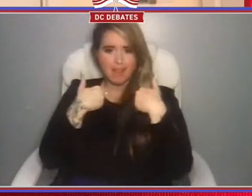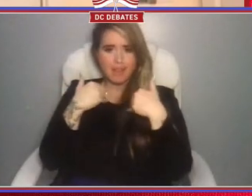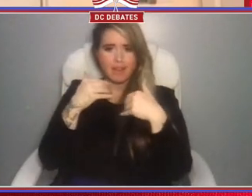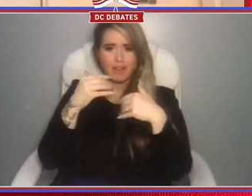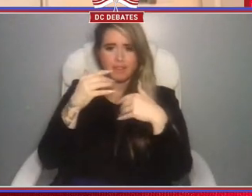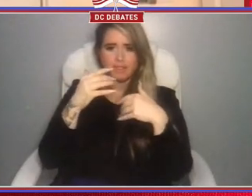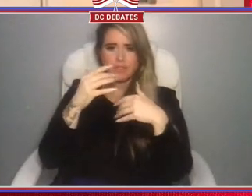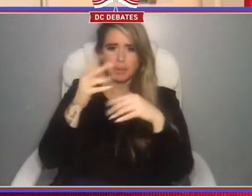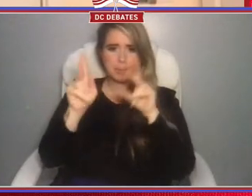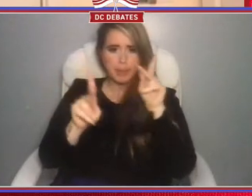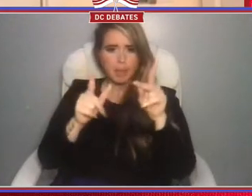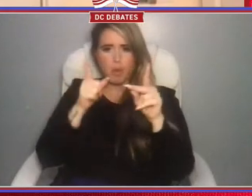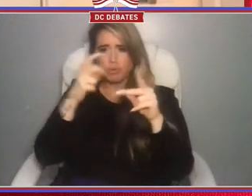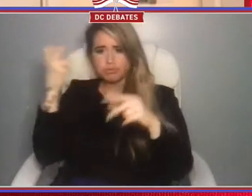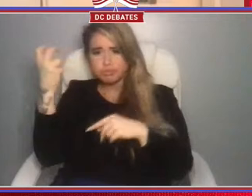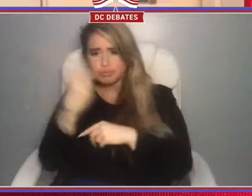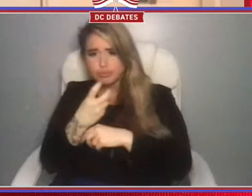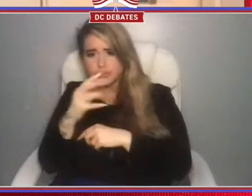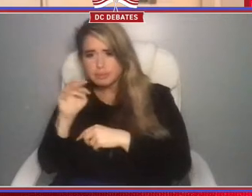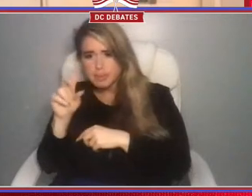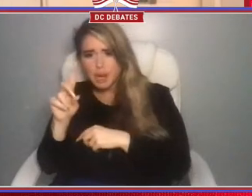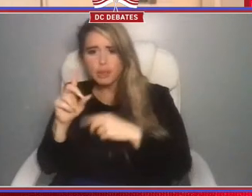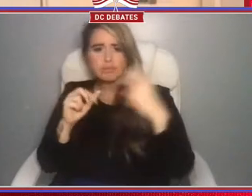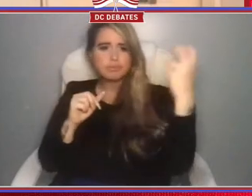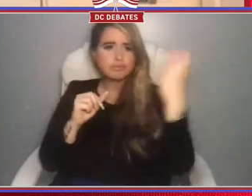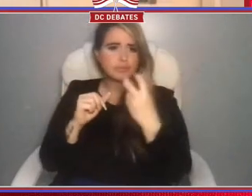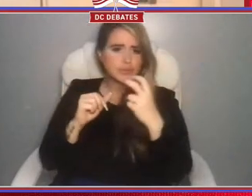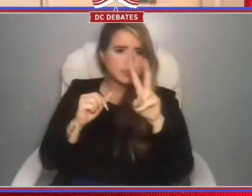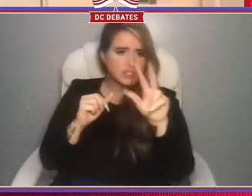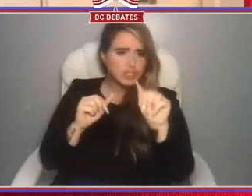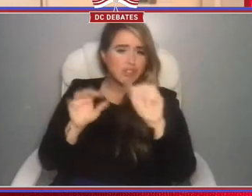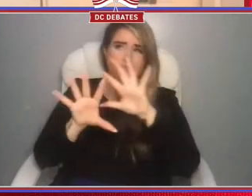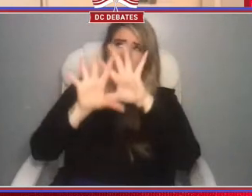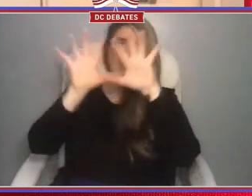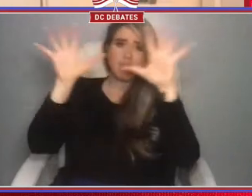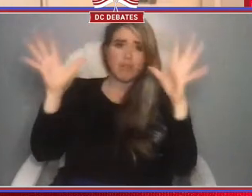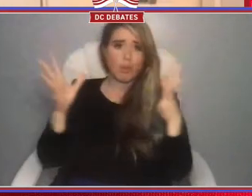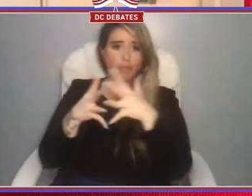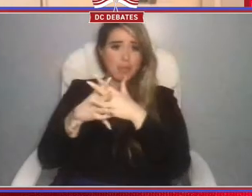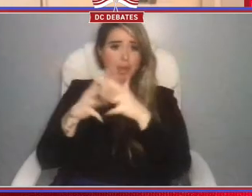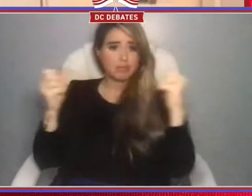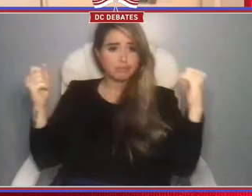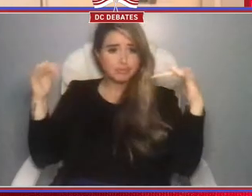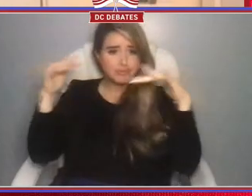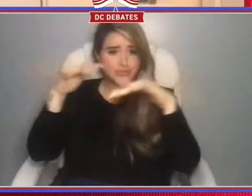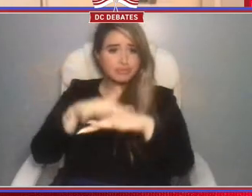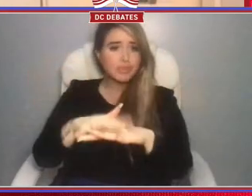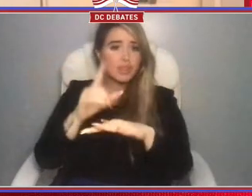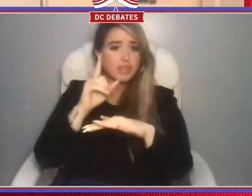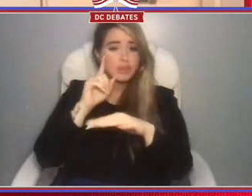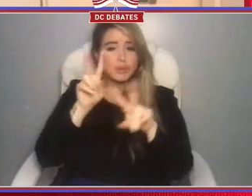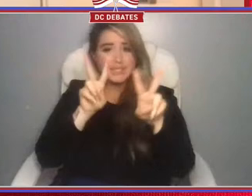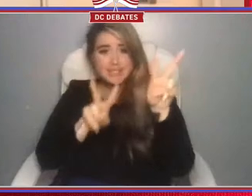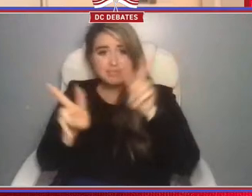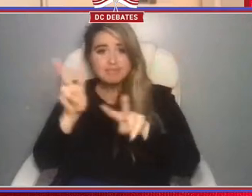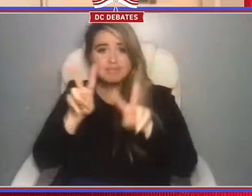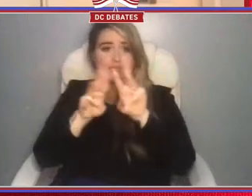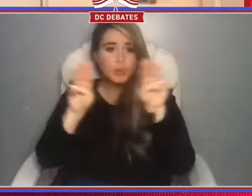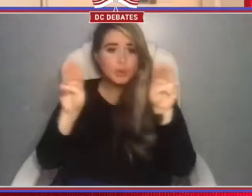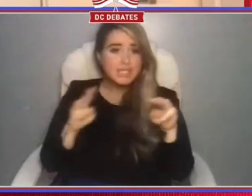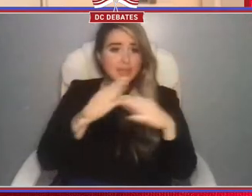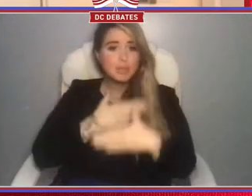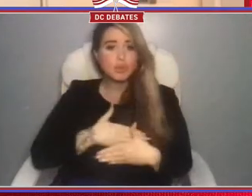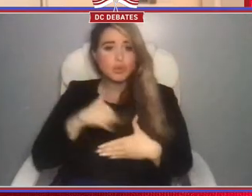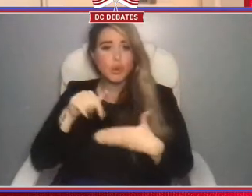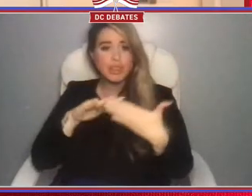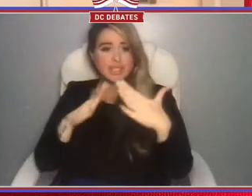Maryland, Virginia, and quite frankly, from all over the country to see our museums and enjoy our city in other ways. I believe